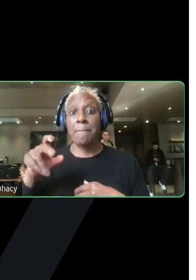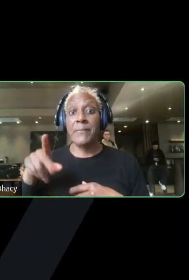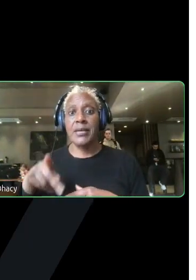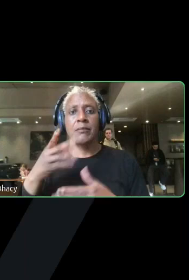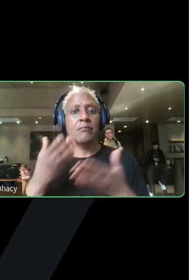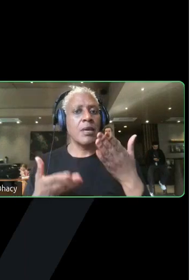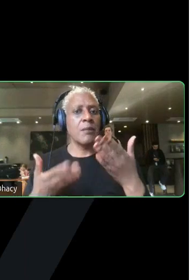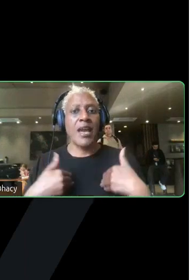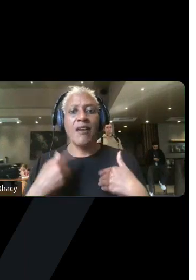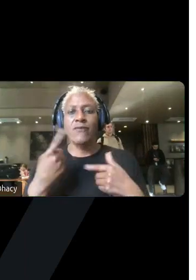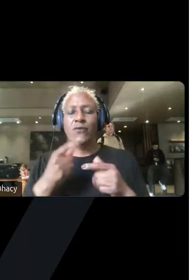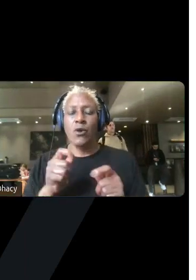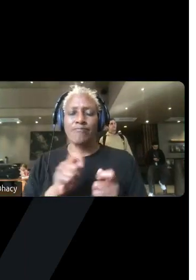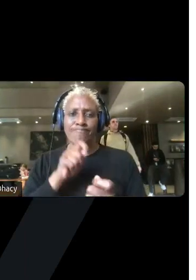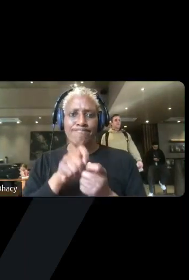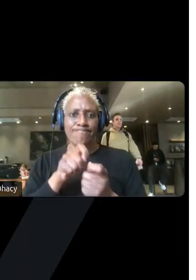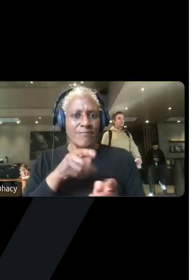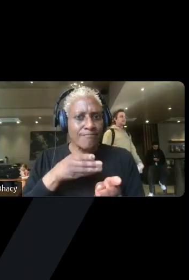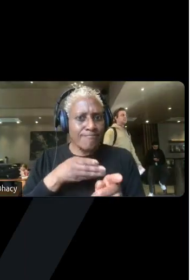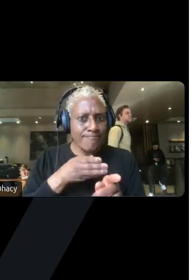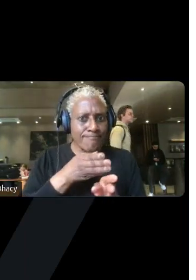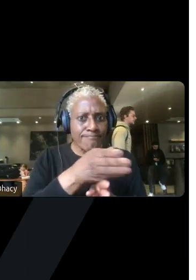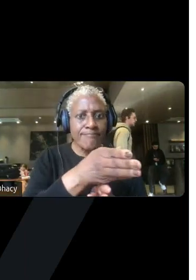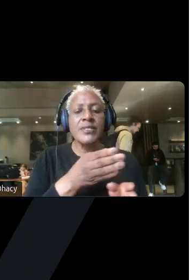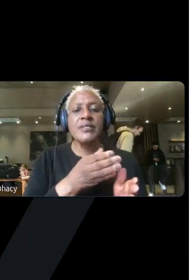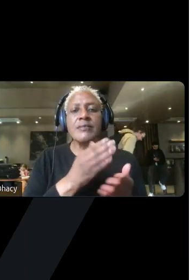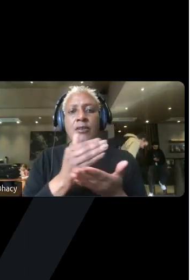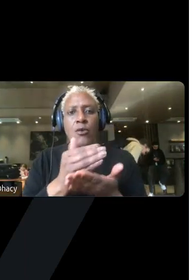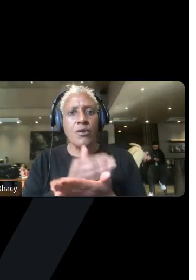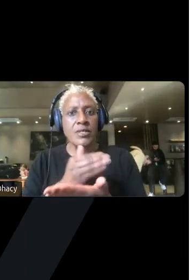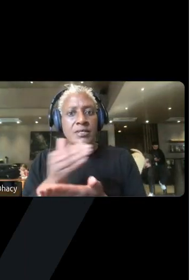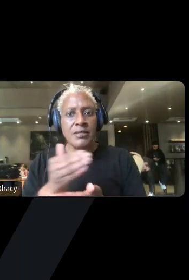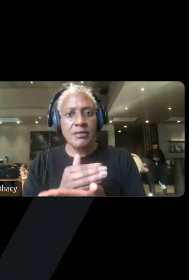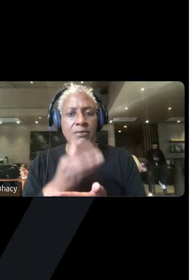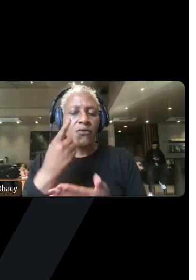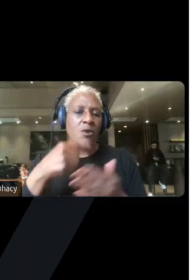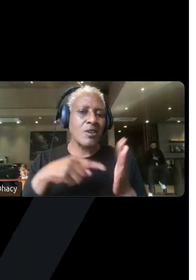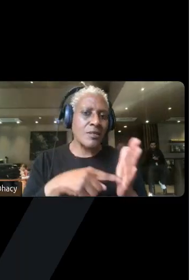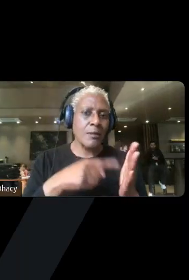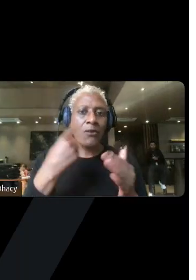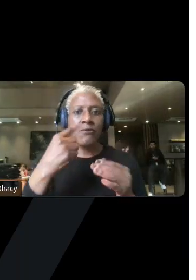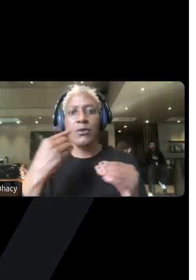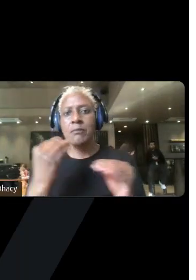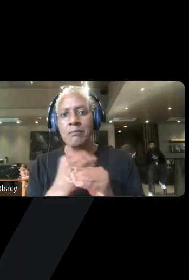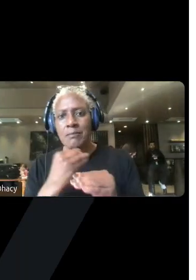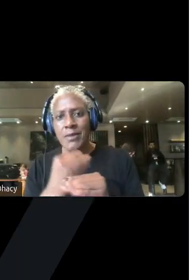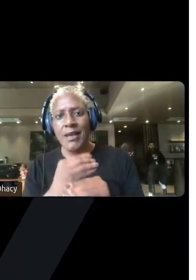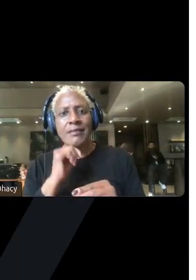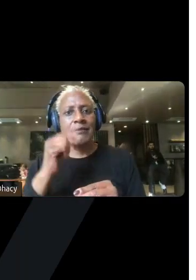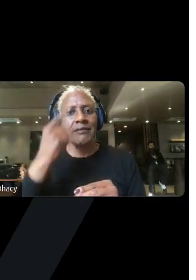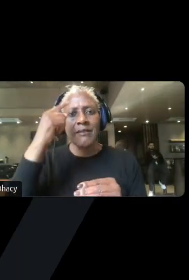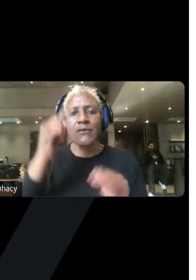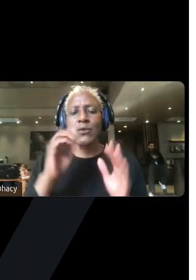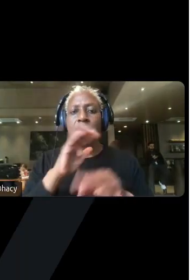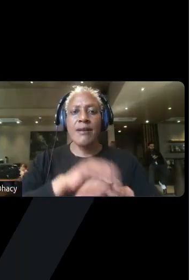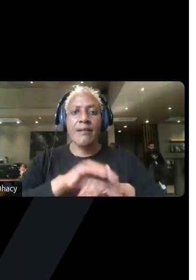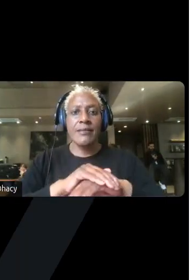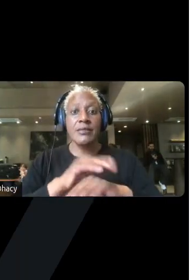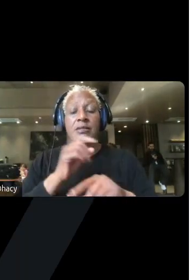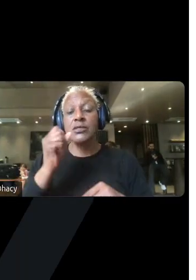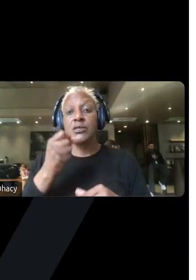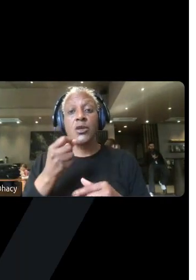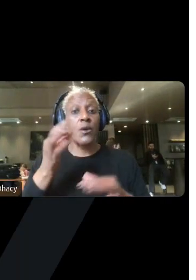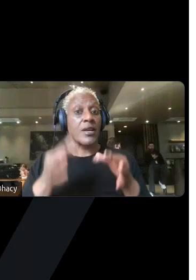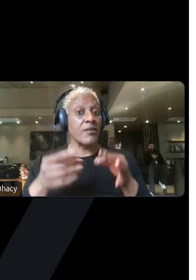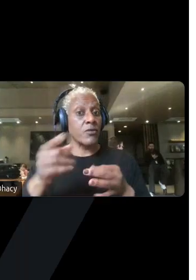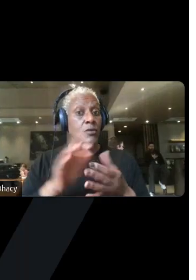certain subjects, meaning a student can have ICT for math, but not have it for English. And so as an ICT teacher, you may be